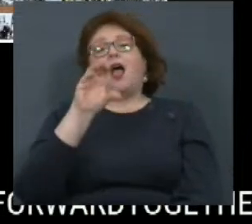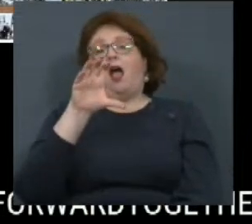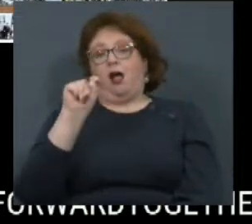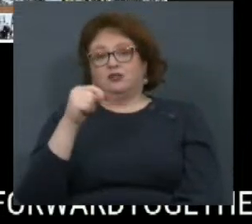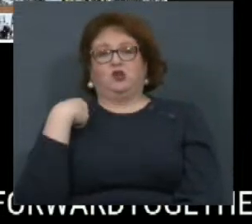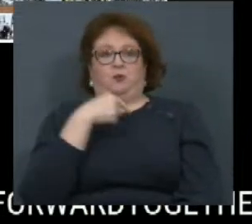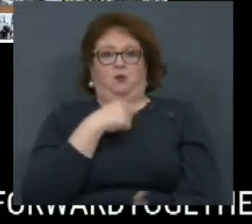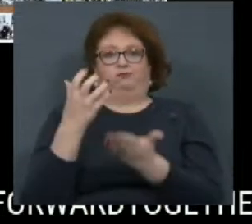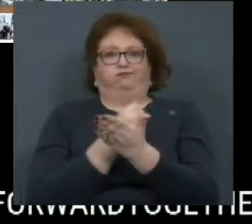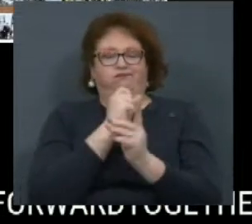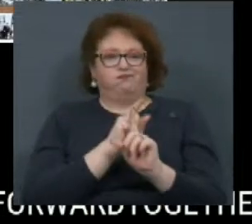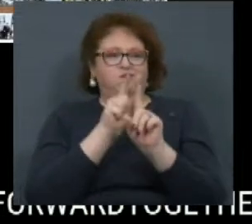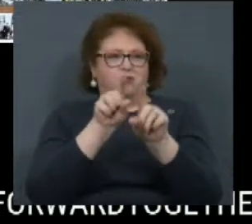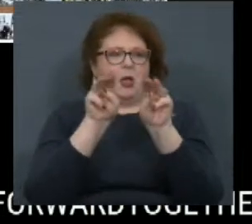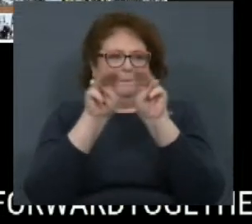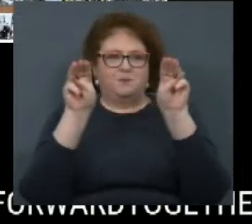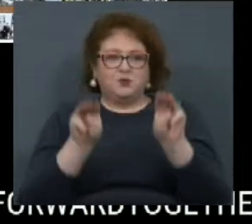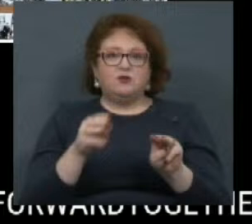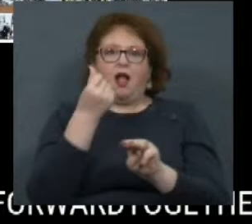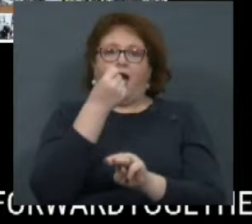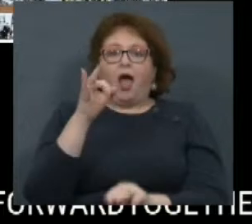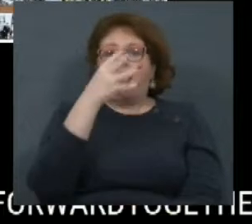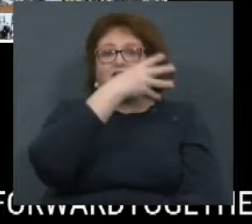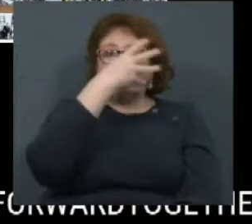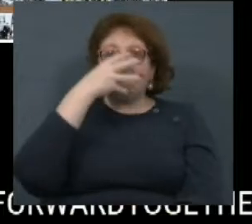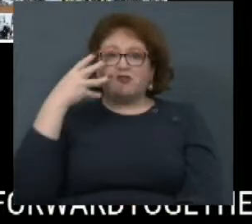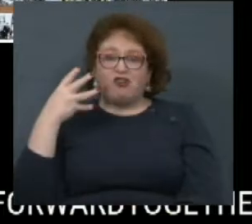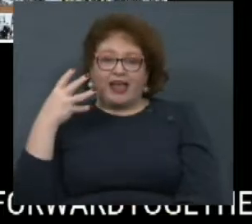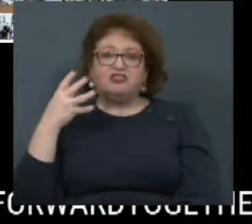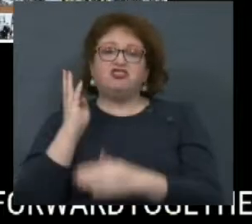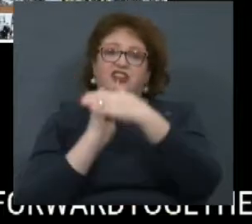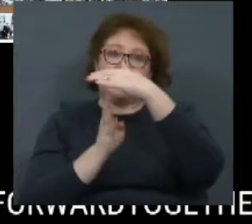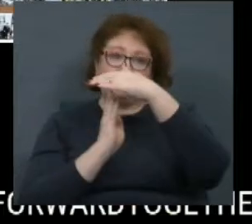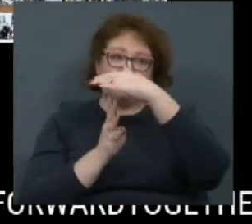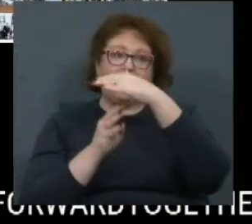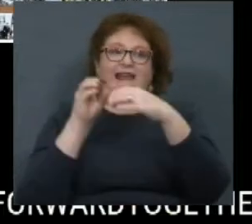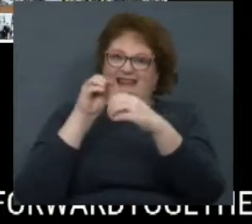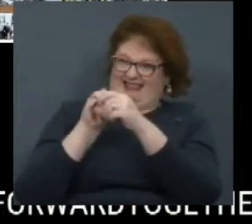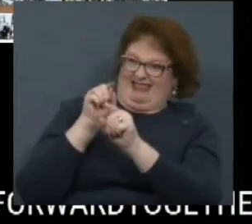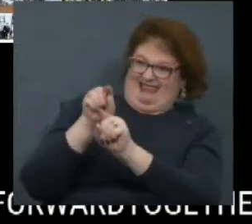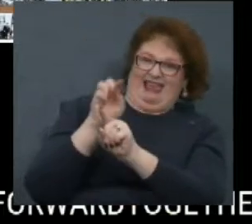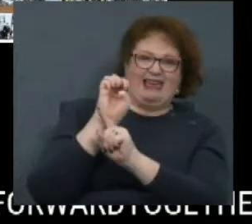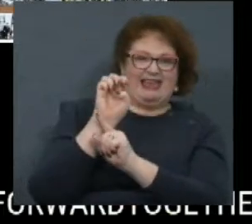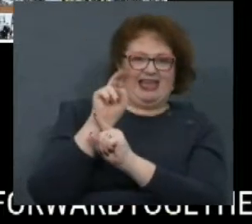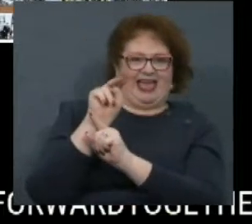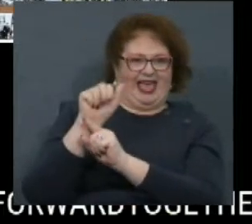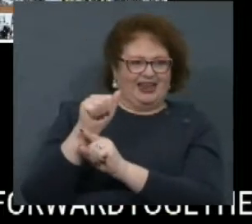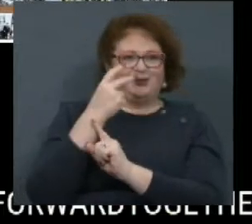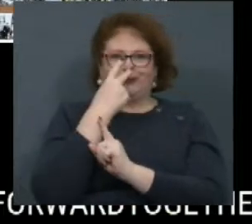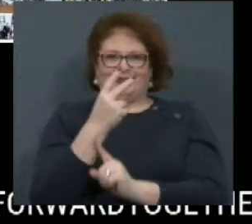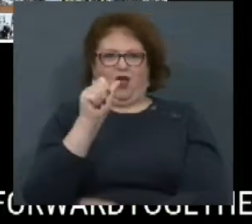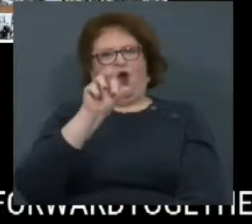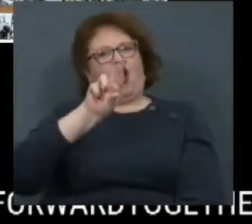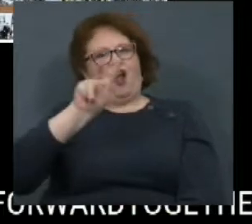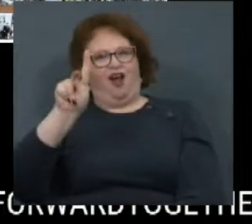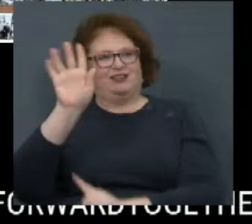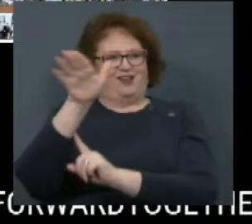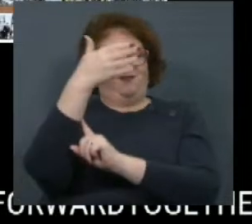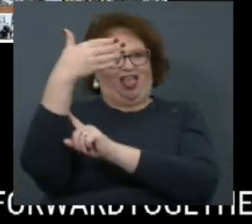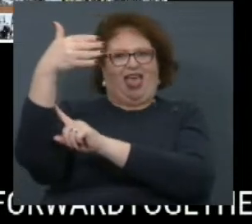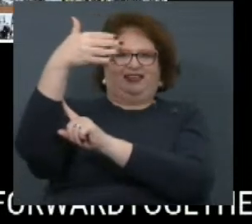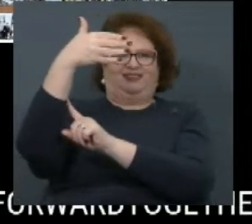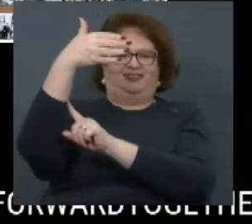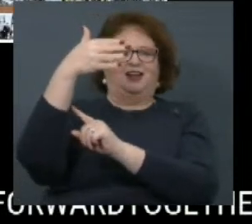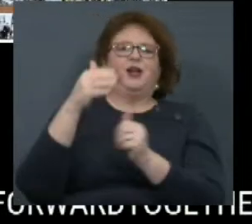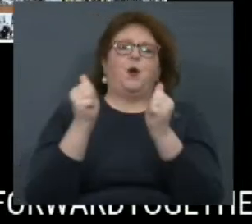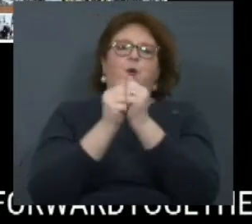to the Museum of the Immigration in Enna, where you can see that the Arkansas flag is flying high